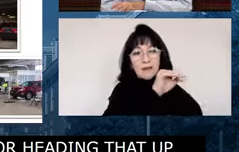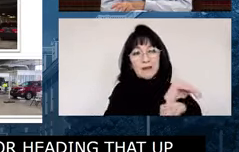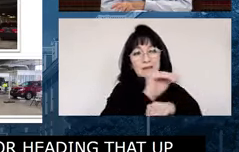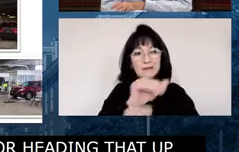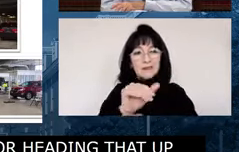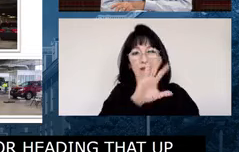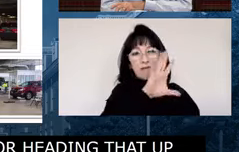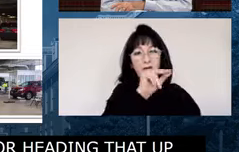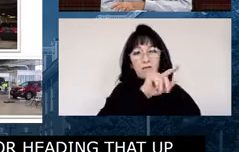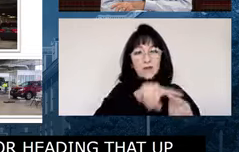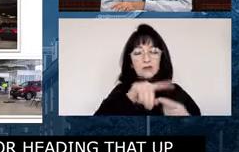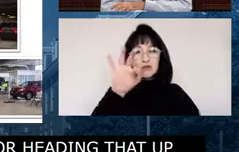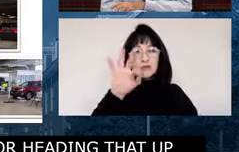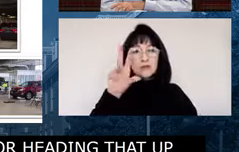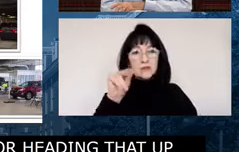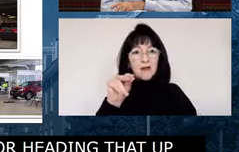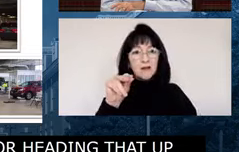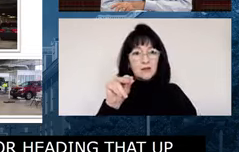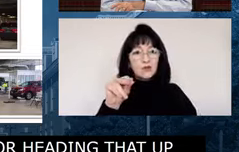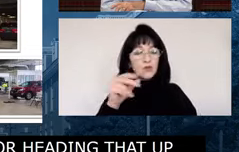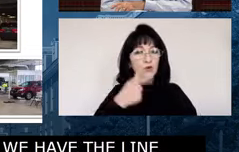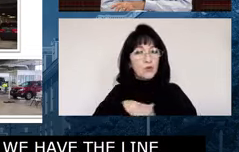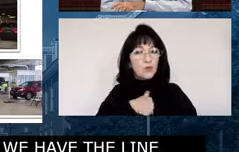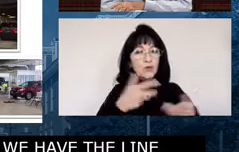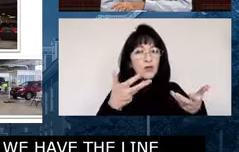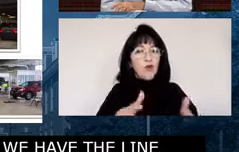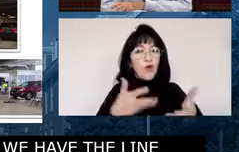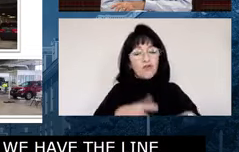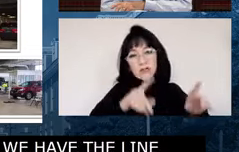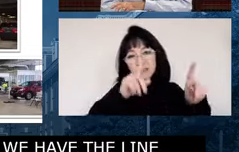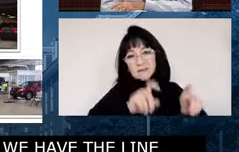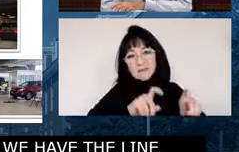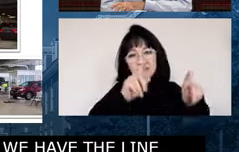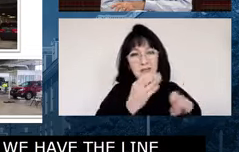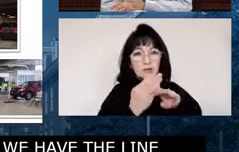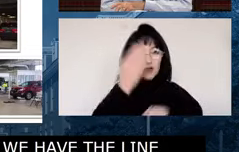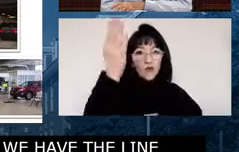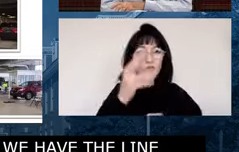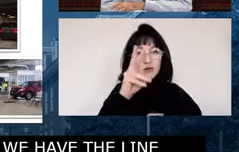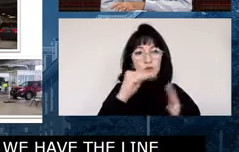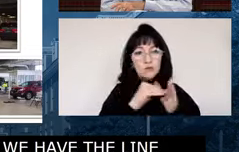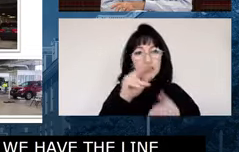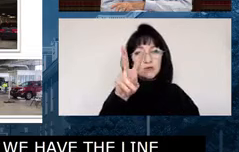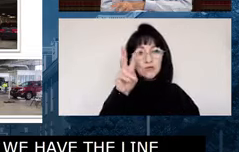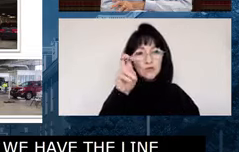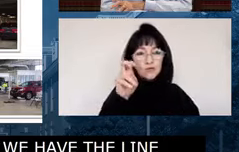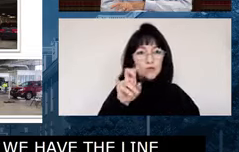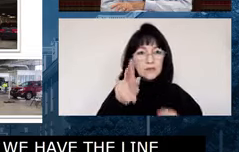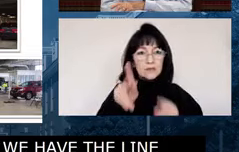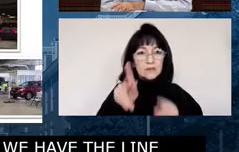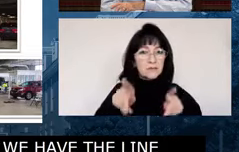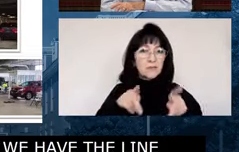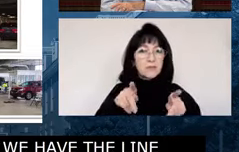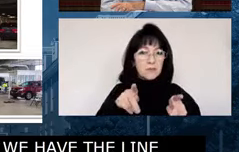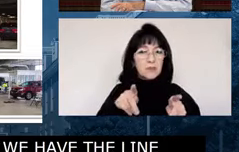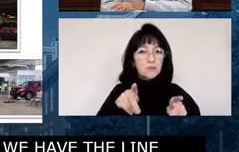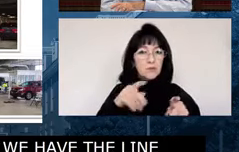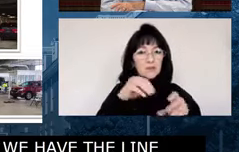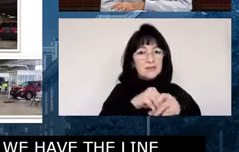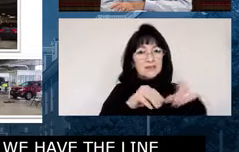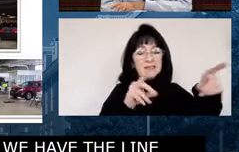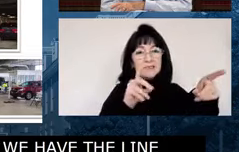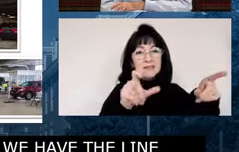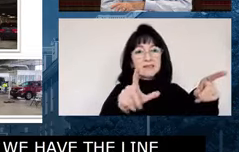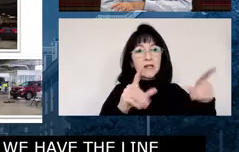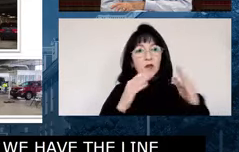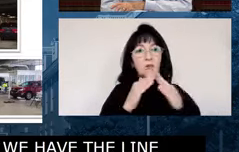You can see already we've tested over 2,200 at the Delaware City DMV, again, taking some of the